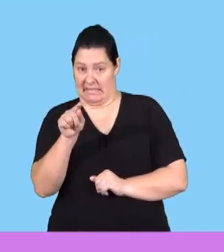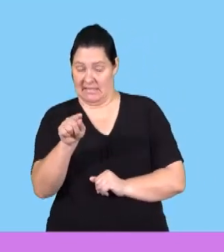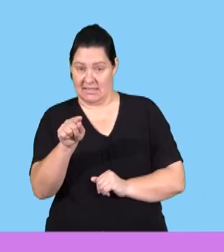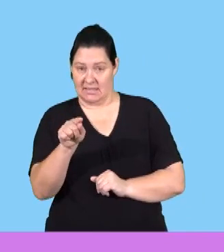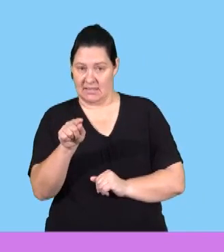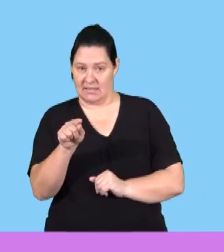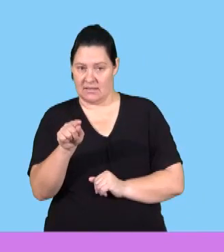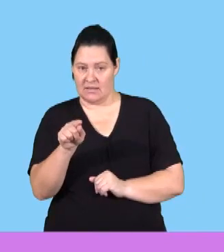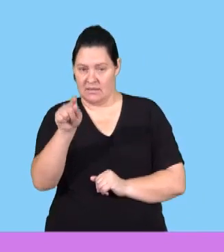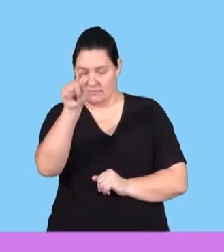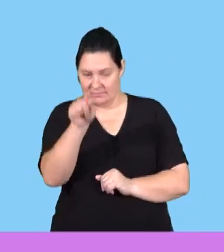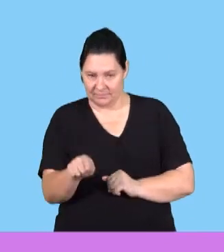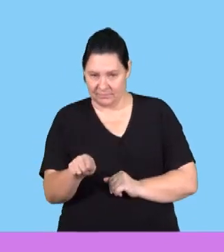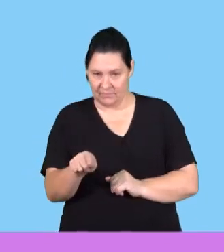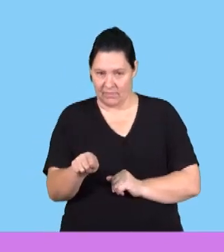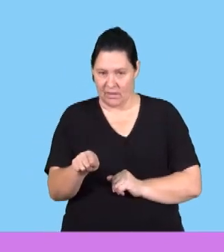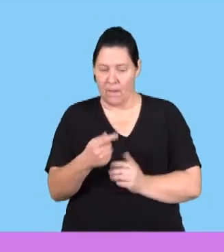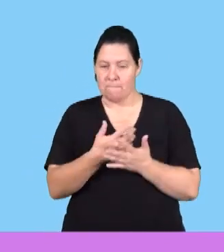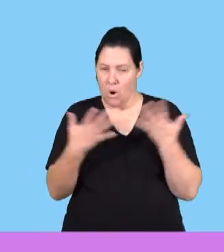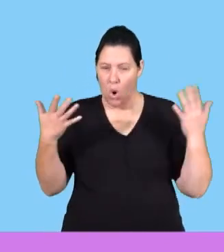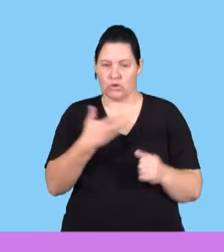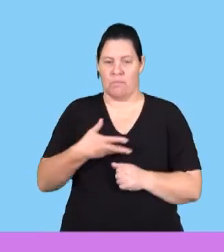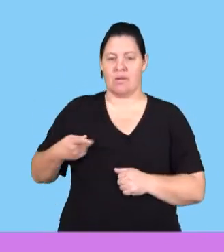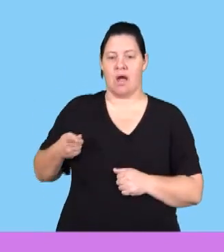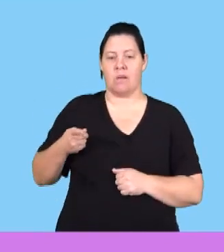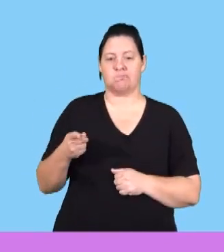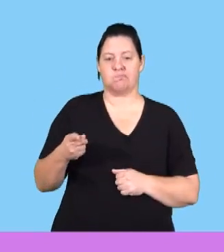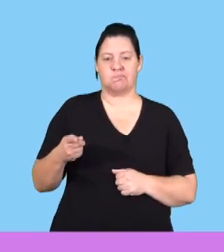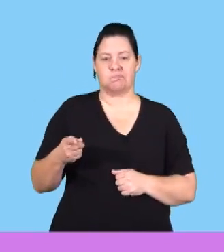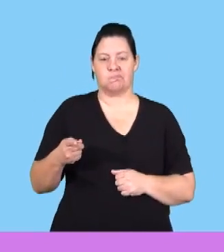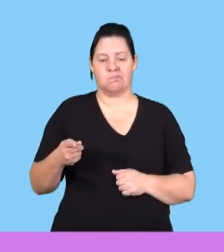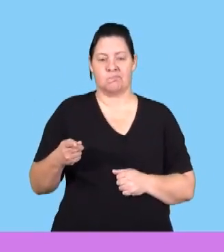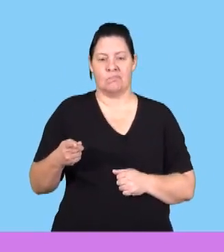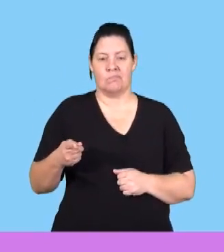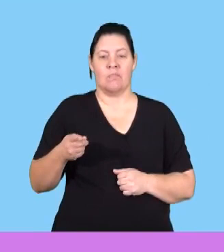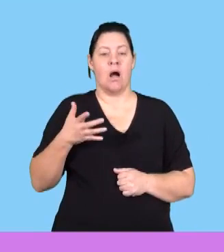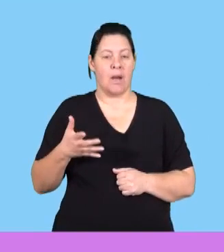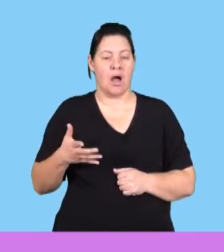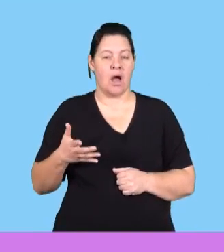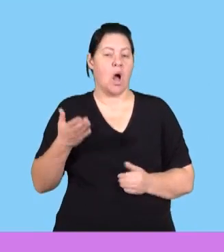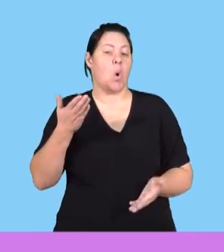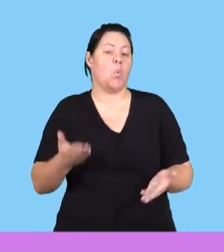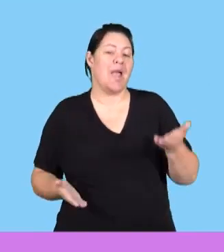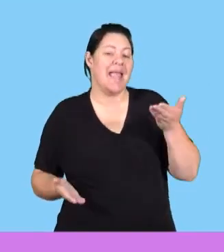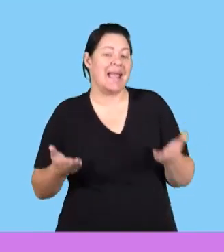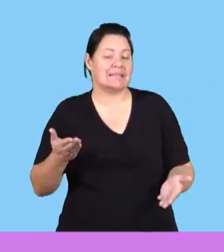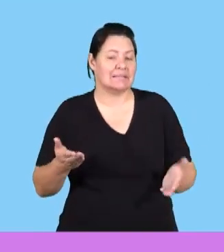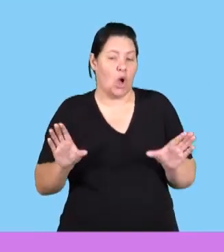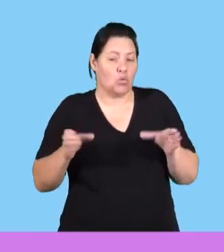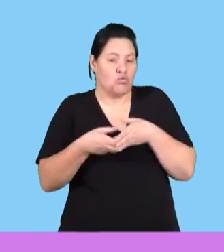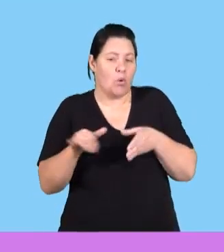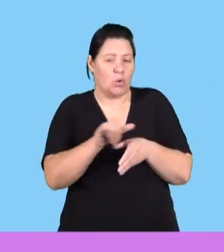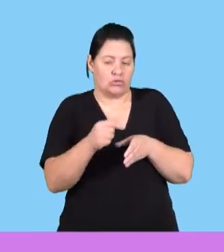here is where I'll find the most females. But important is in which weight